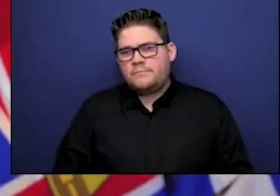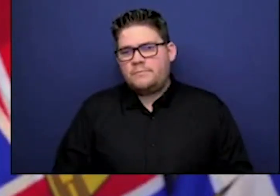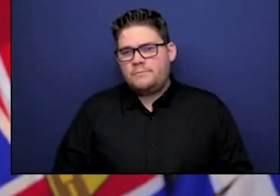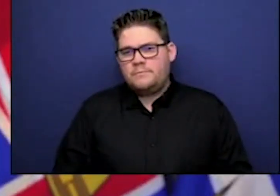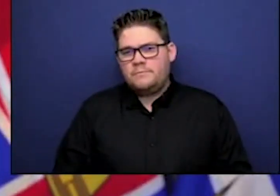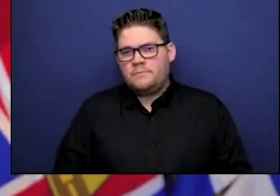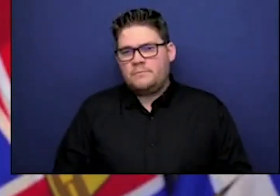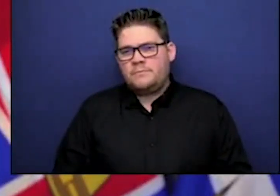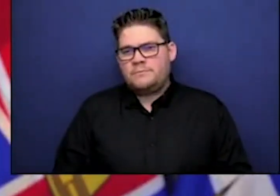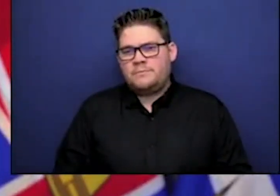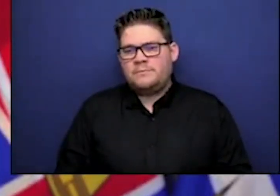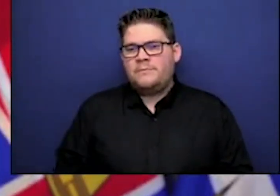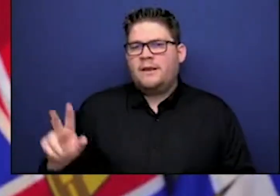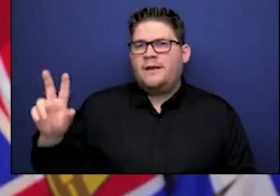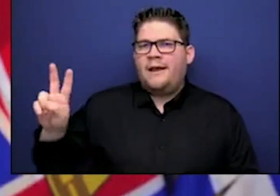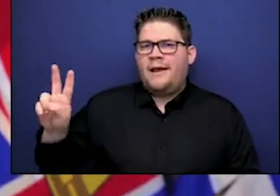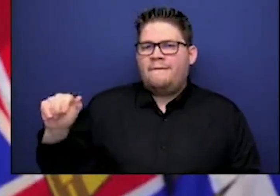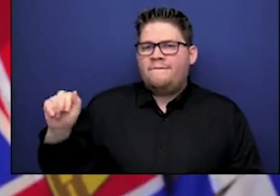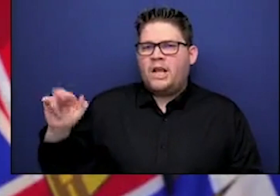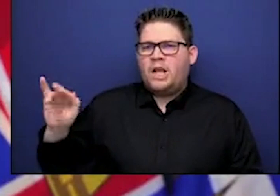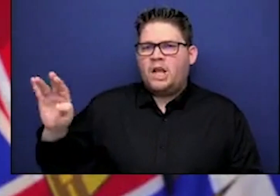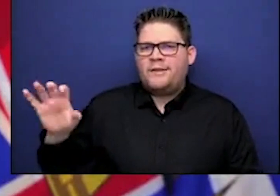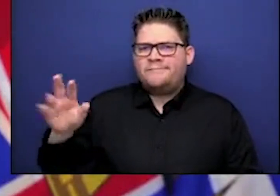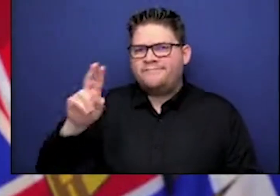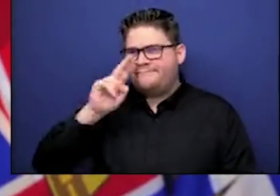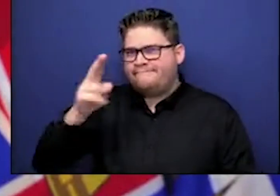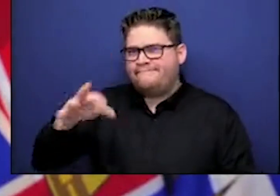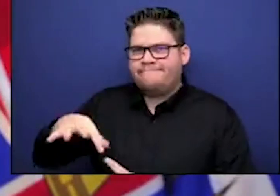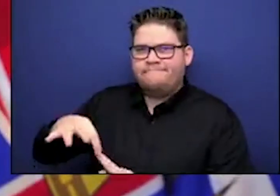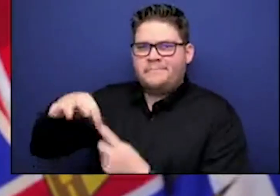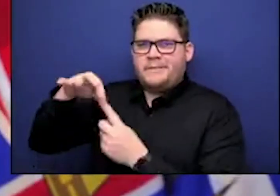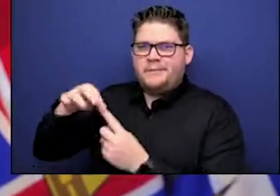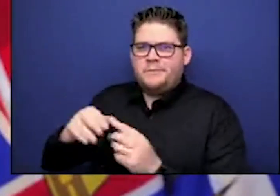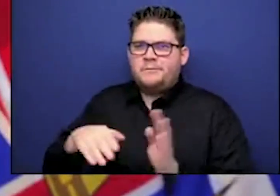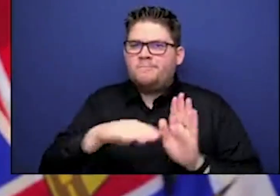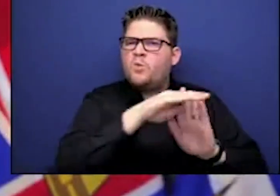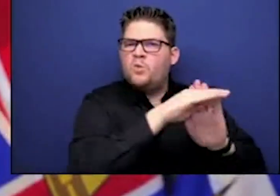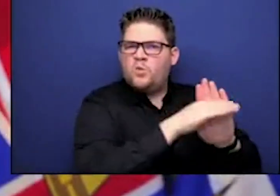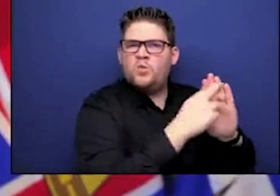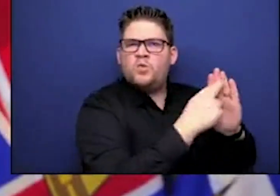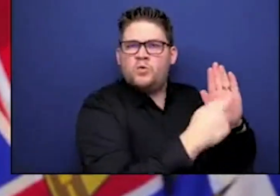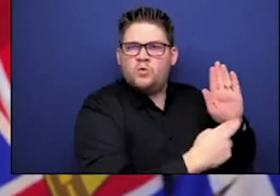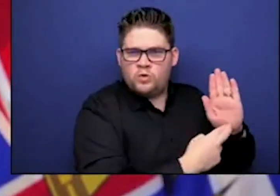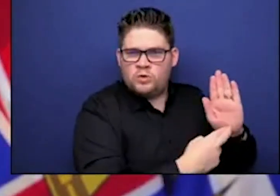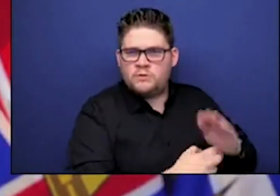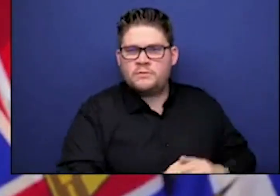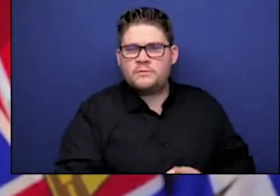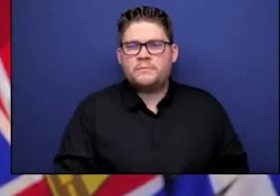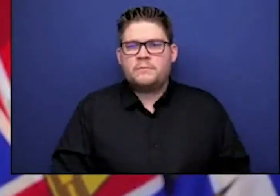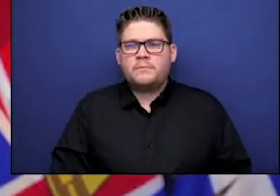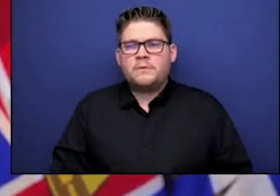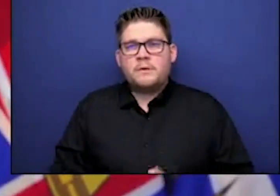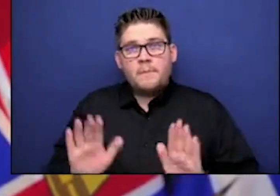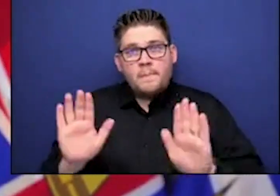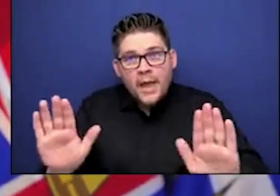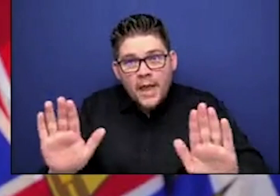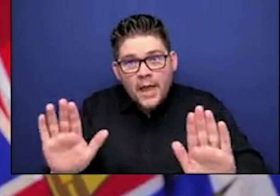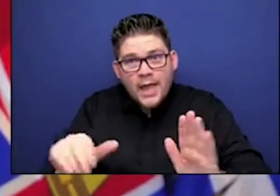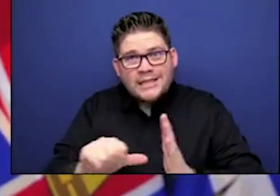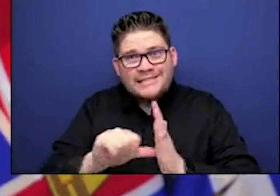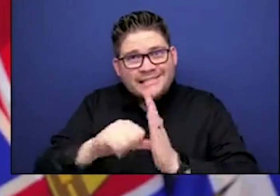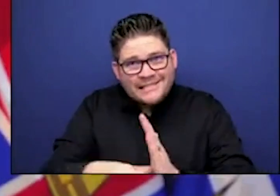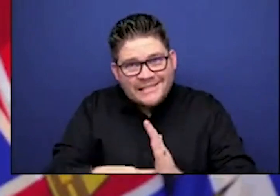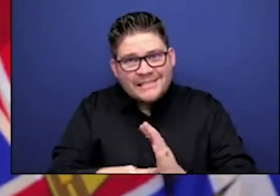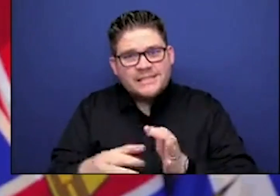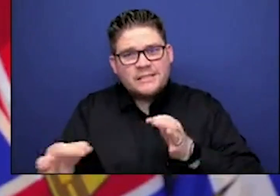religious groups who want to do that. And let me make this very clear, and I've heard this from many faith leaders, that they understand that we're still in a